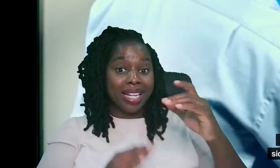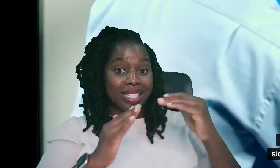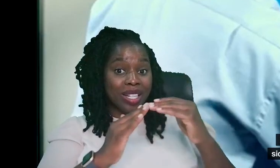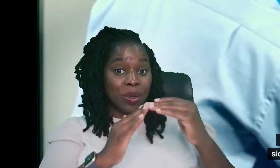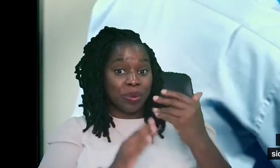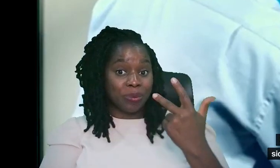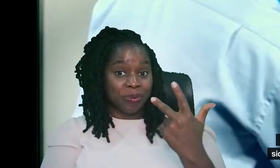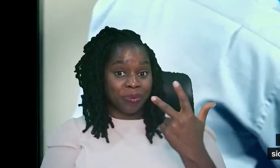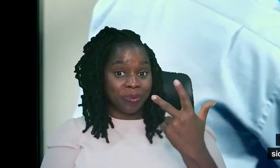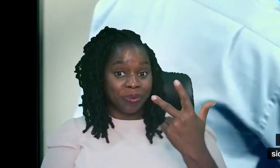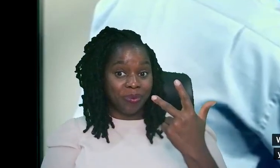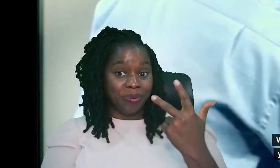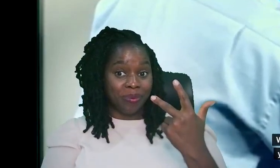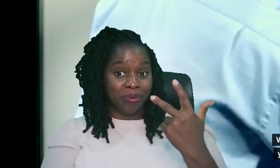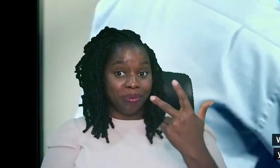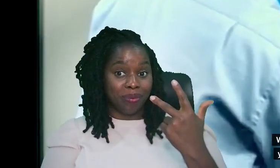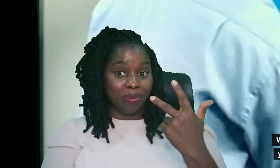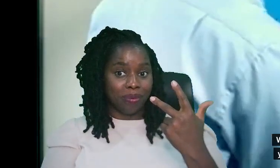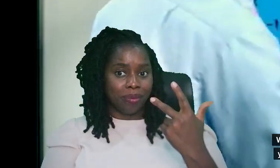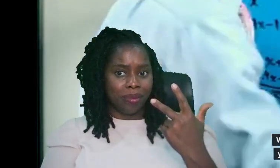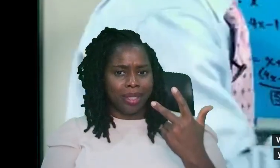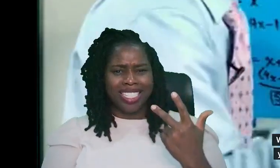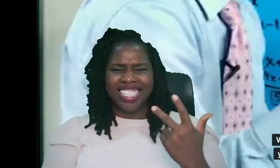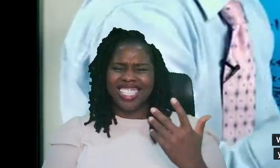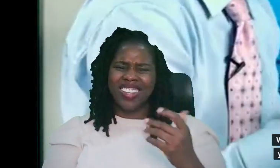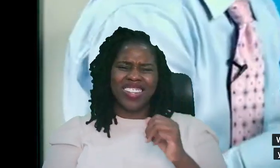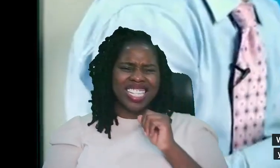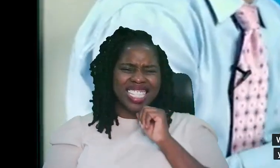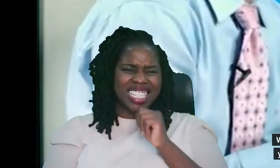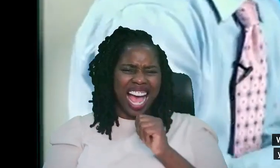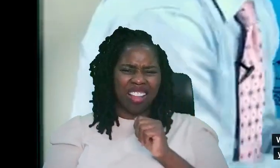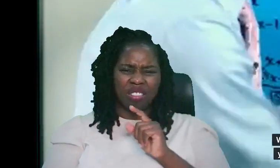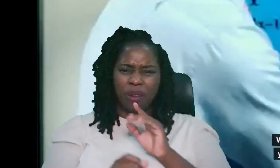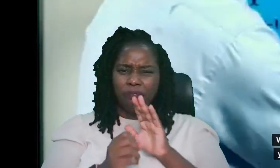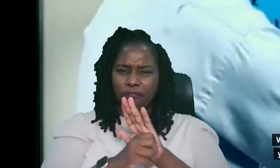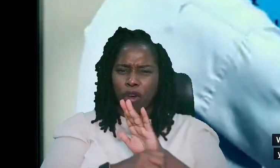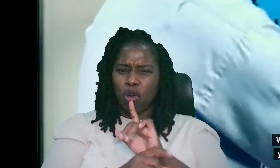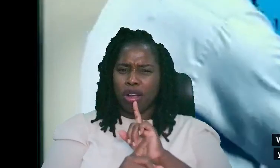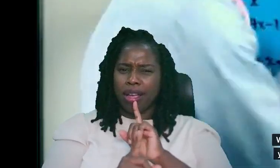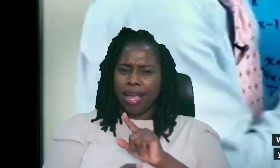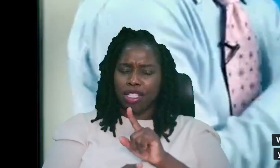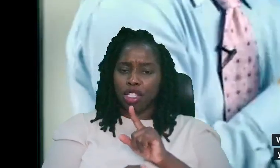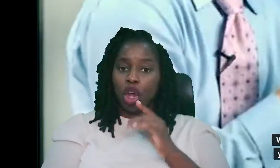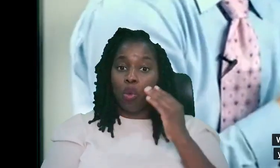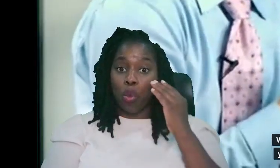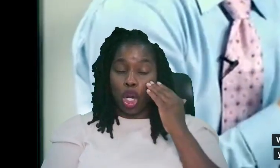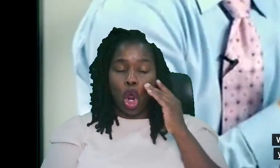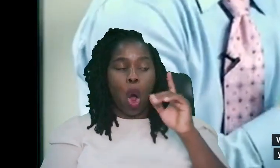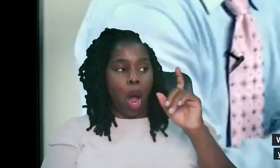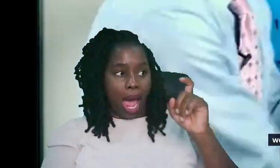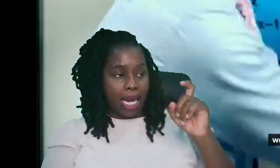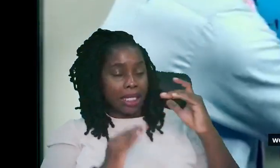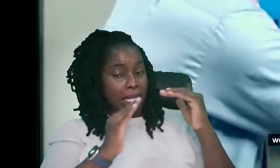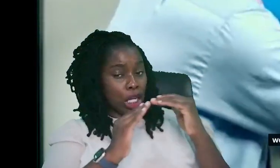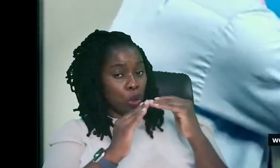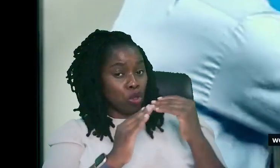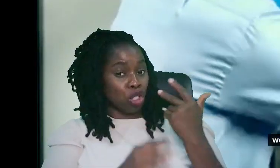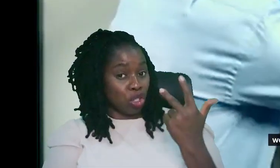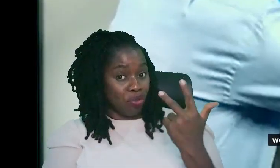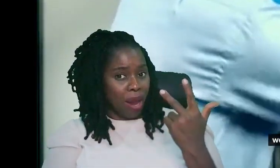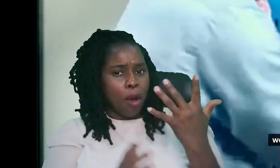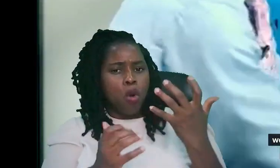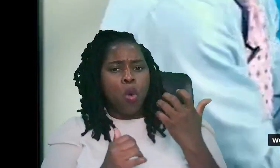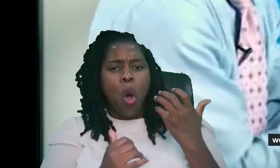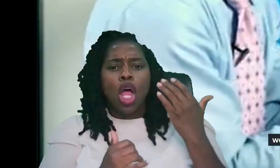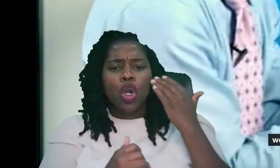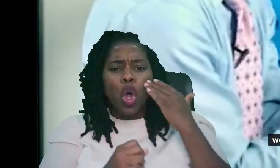3. All right, well, that's not quite our full answer yet. We have x equaling 3, but we want to know the full